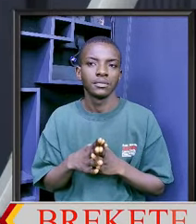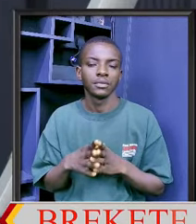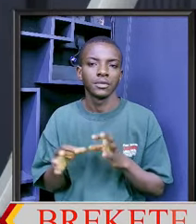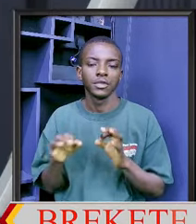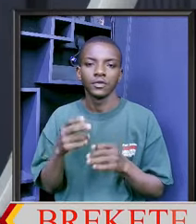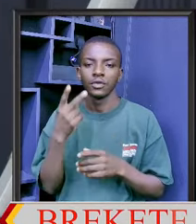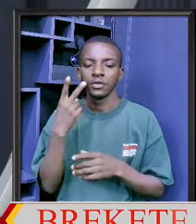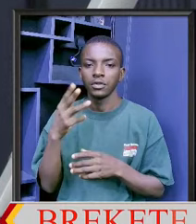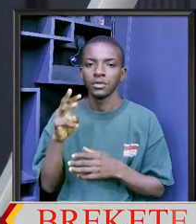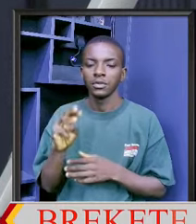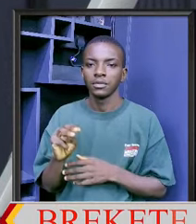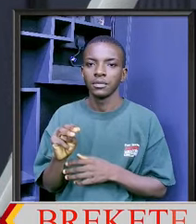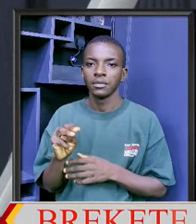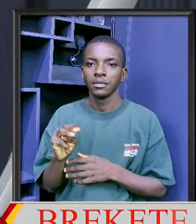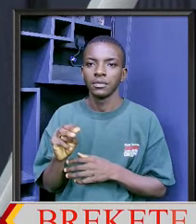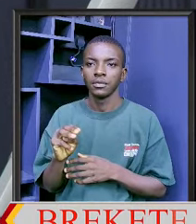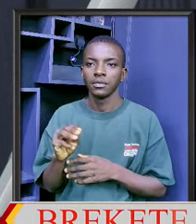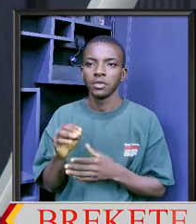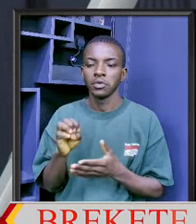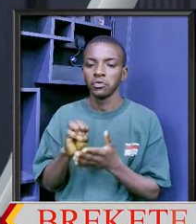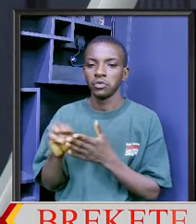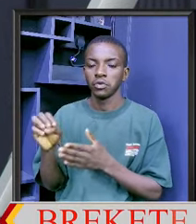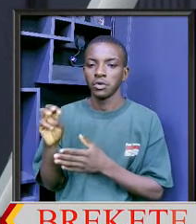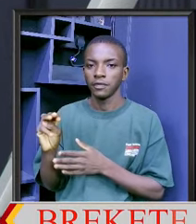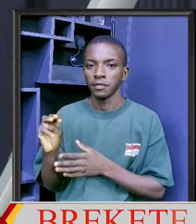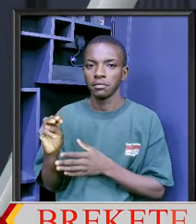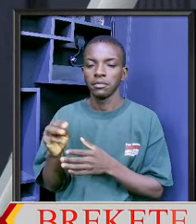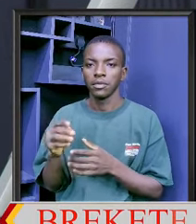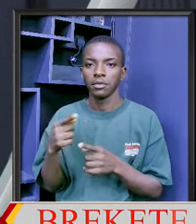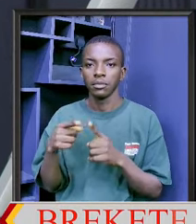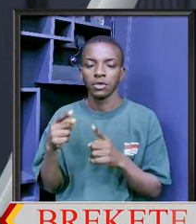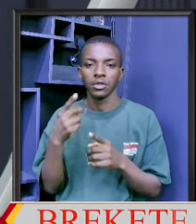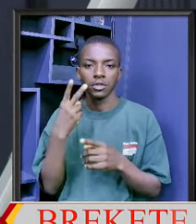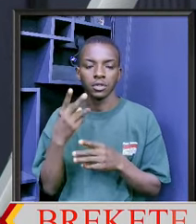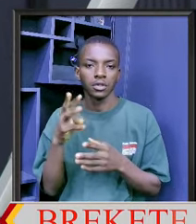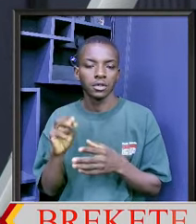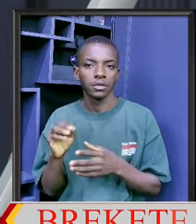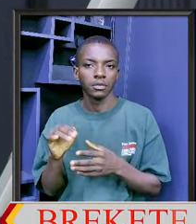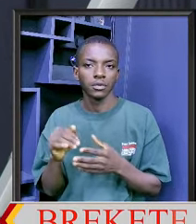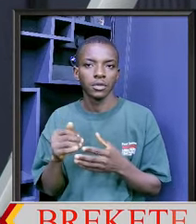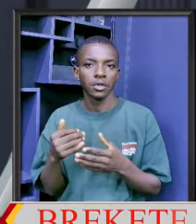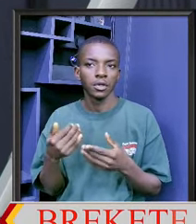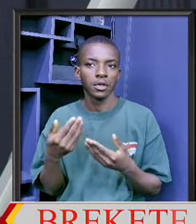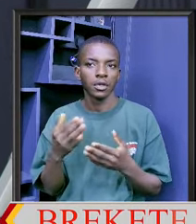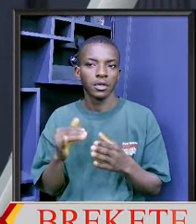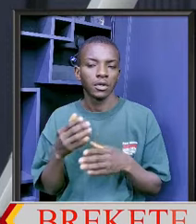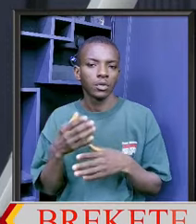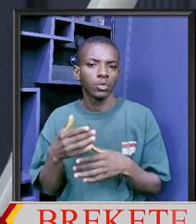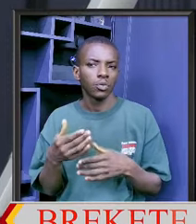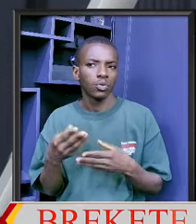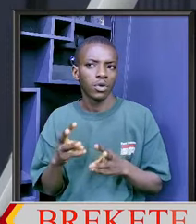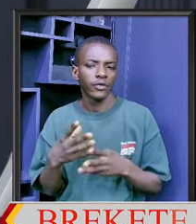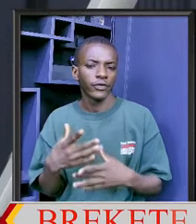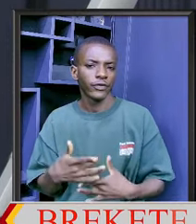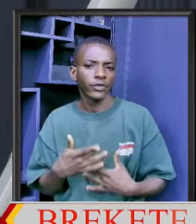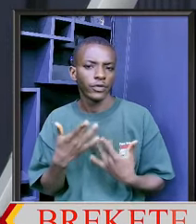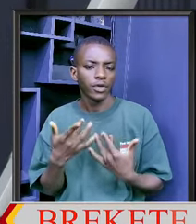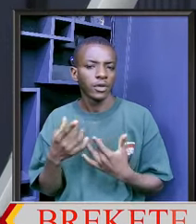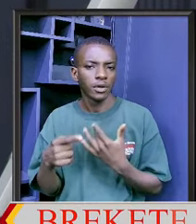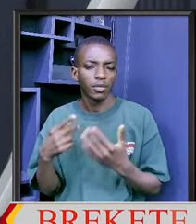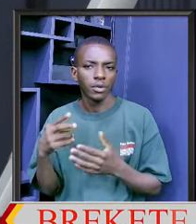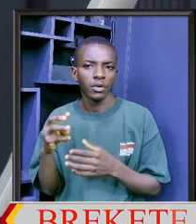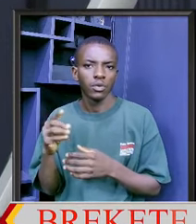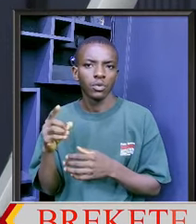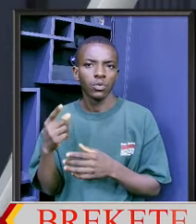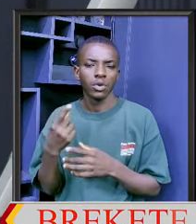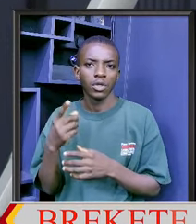If I see them, I don't forgive them. But if I see them, you get the way I they feel. Yes, sir.